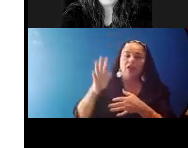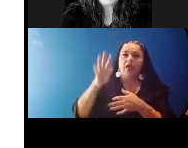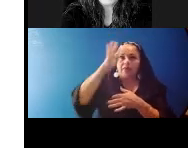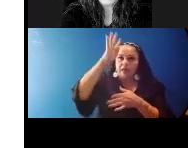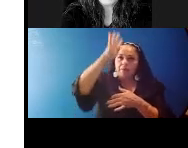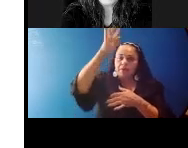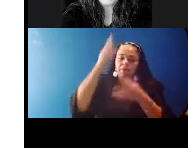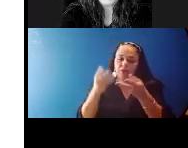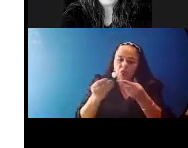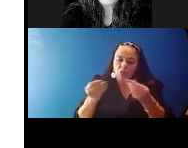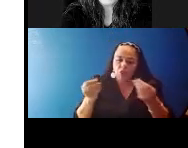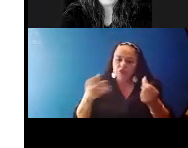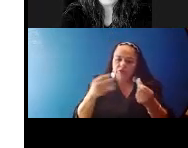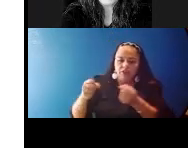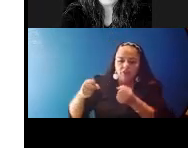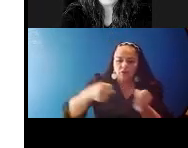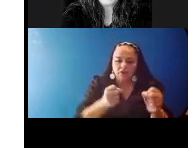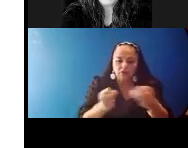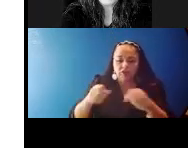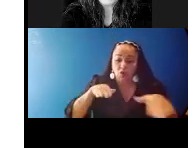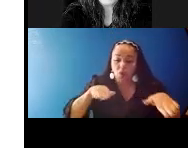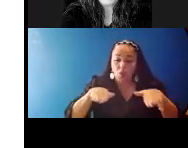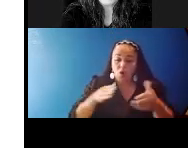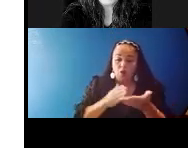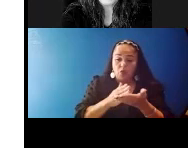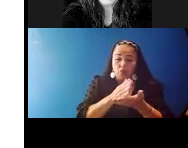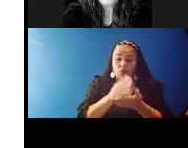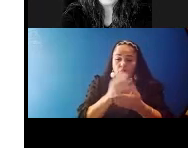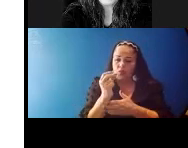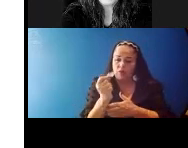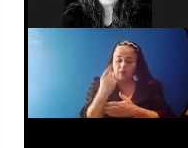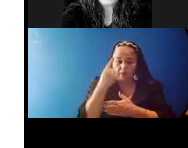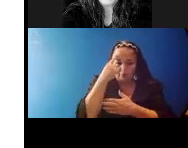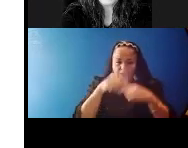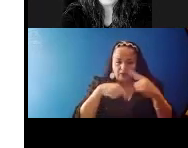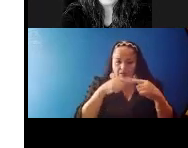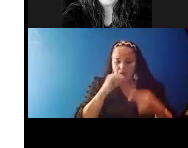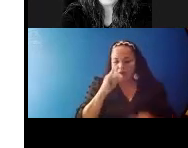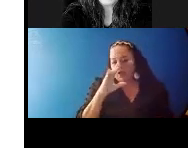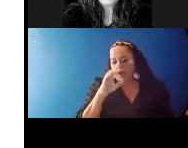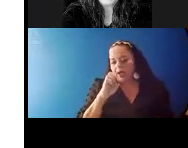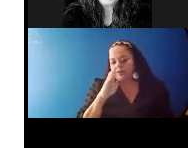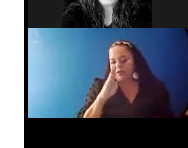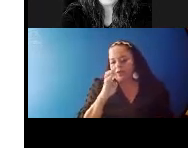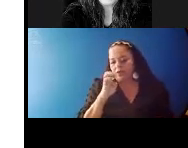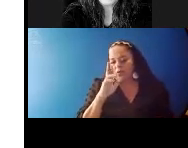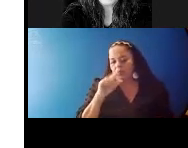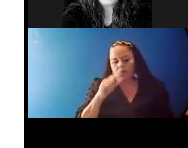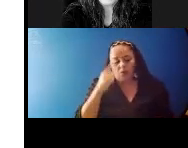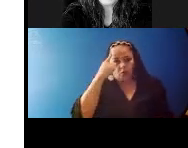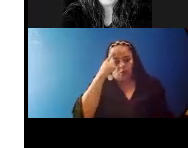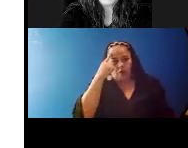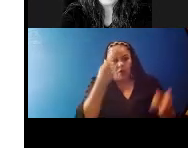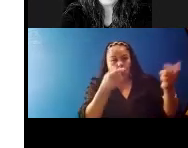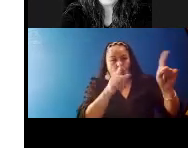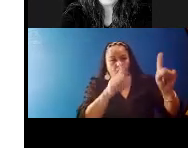strategies. So just to walk you through quickly, it's, you know, when you think about the iceberg, it's that event, right? The thing that happened that's above the water,